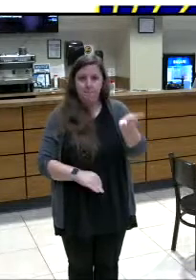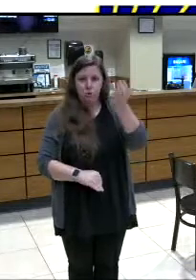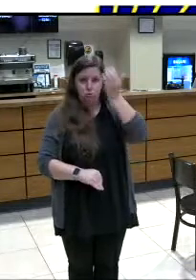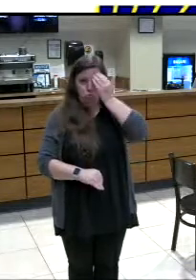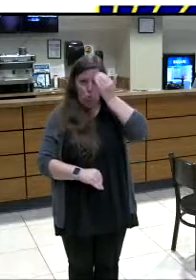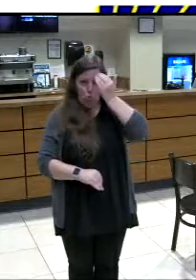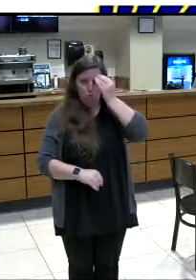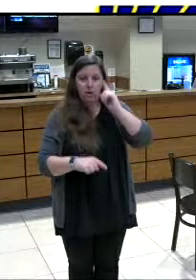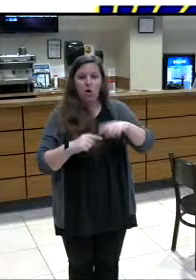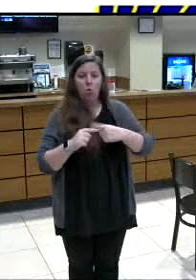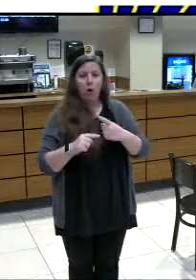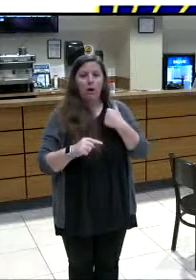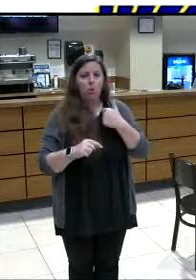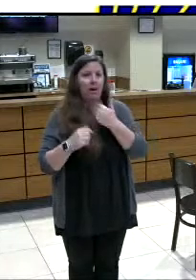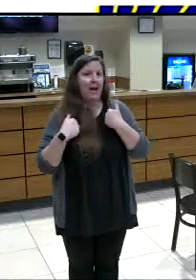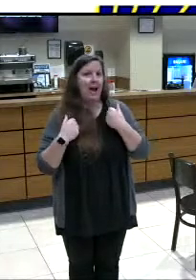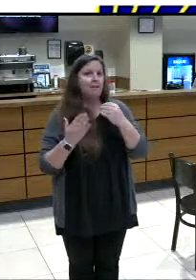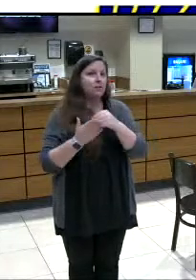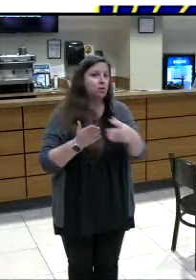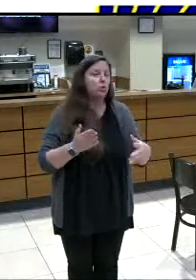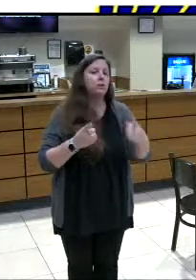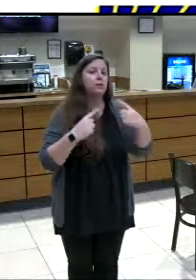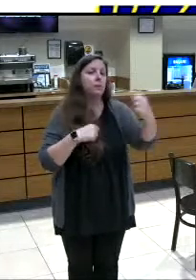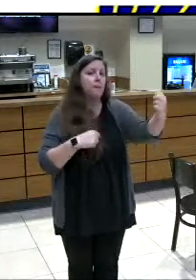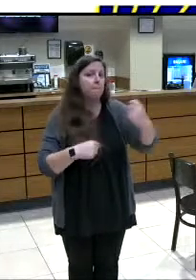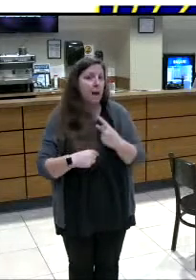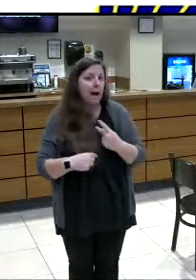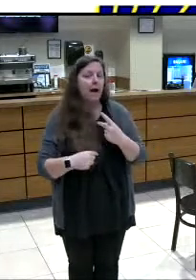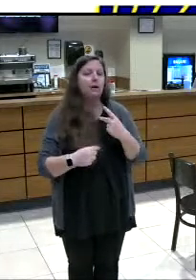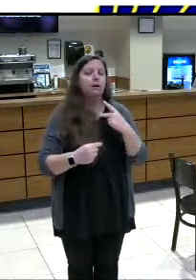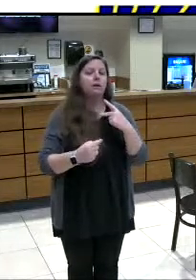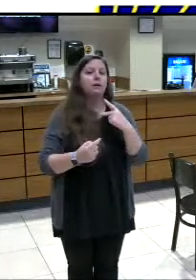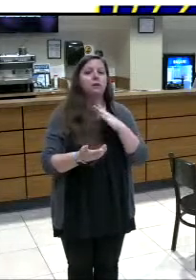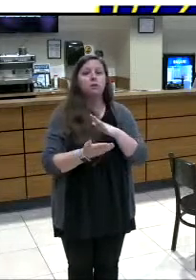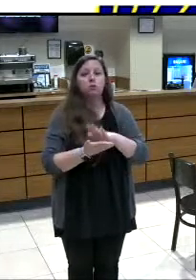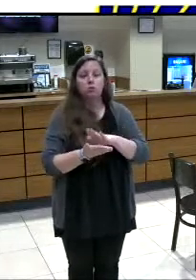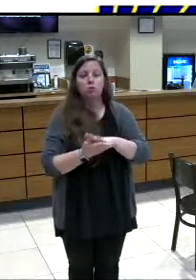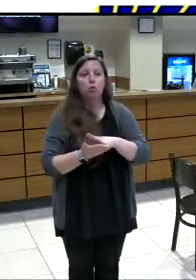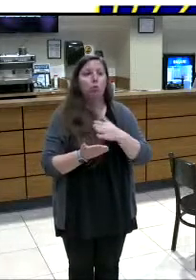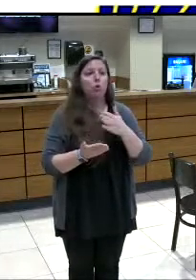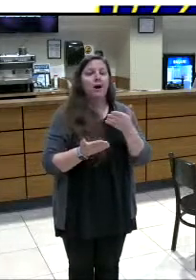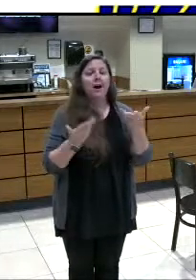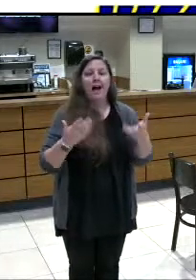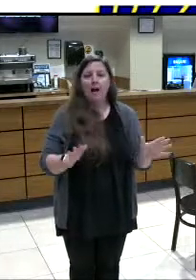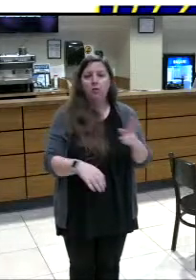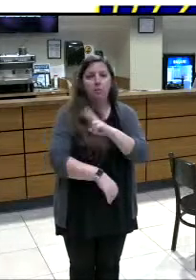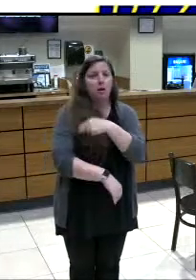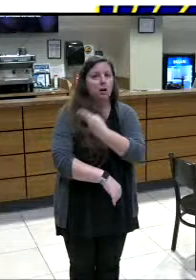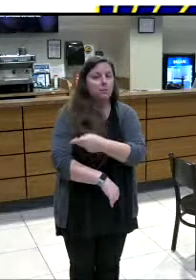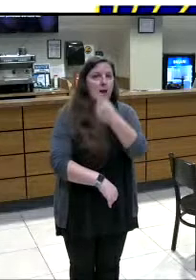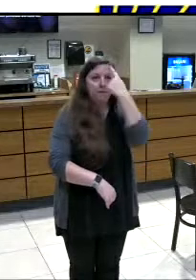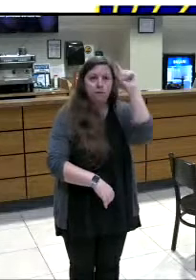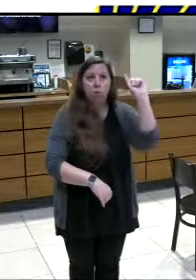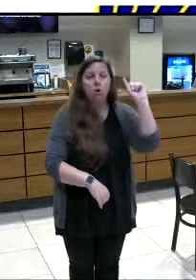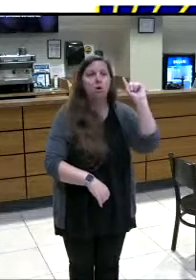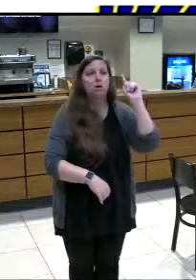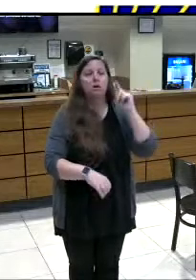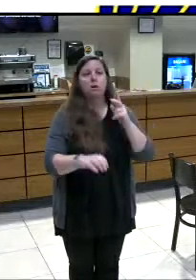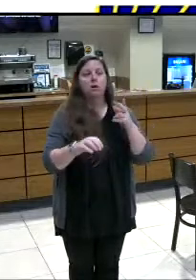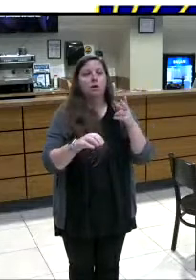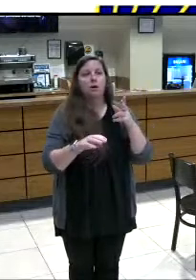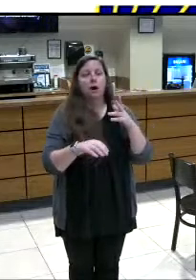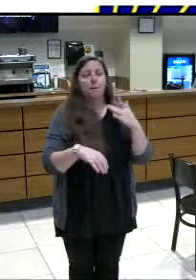school following a hospitalization for mental health support, or students who are returning to the traditional